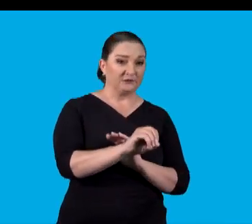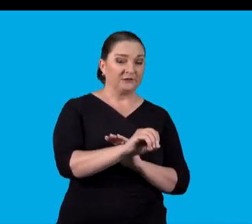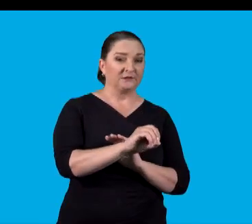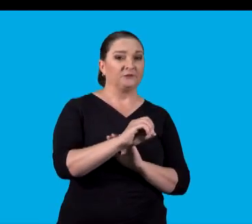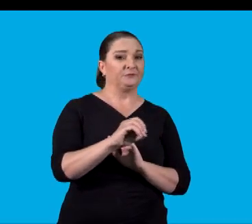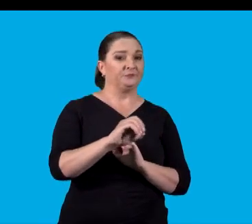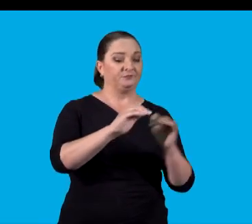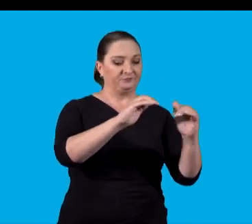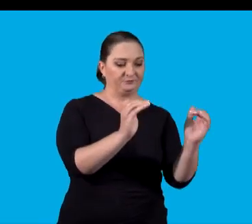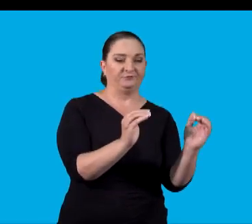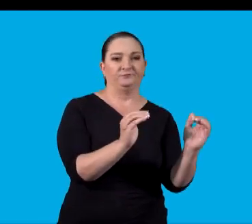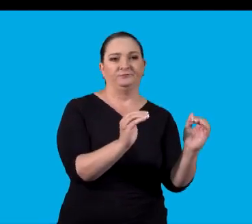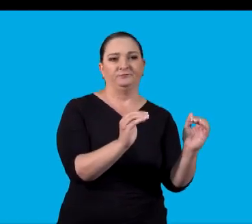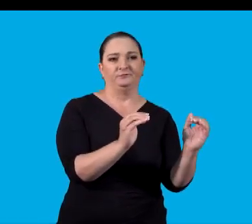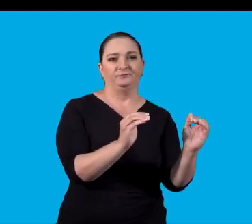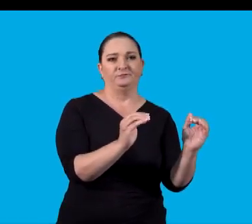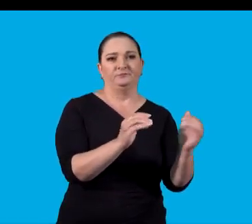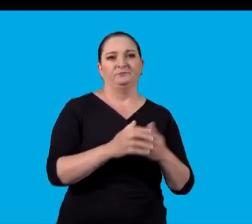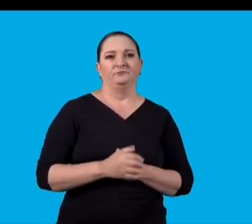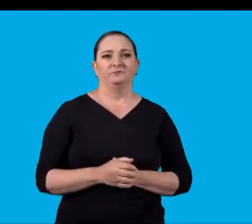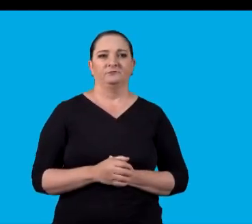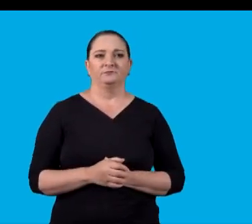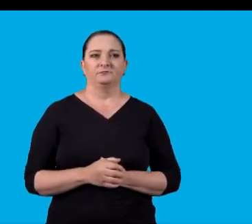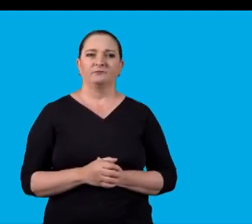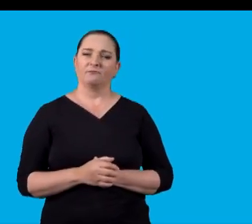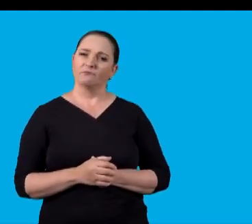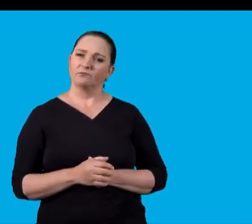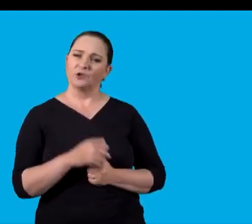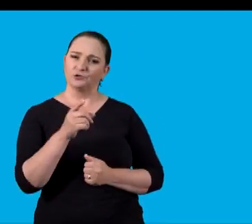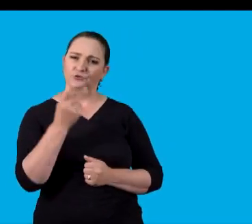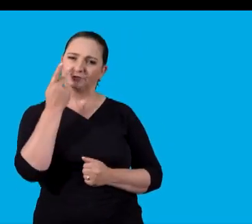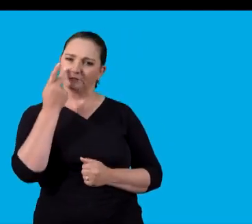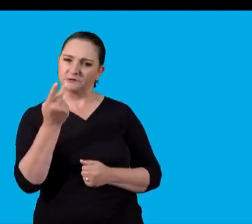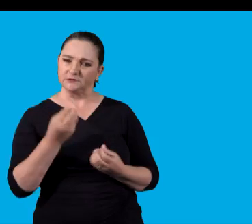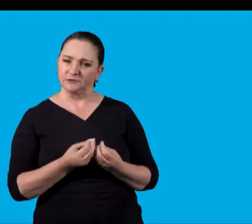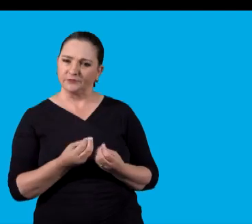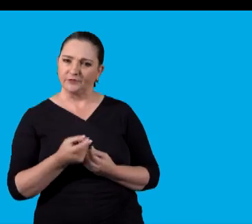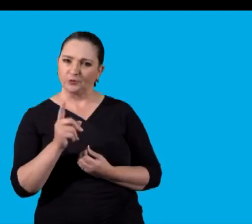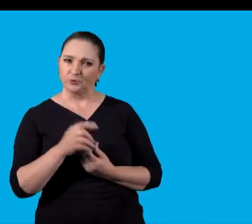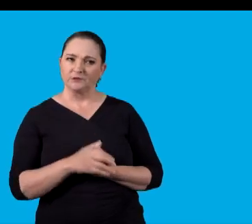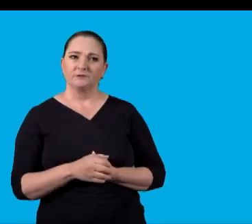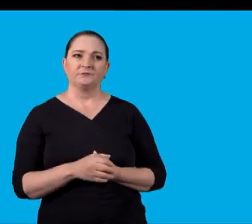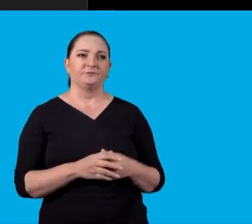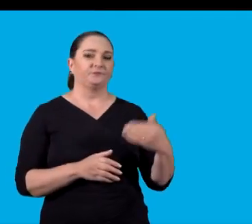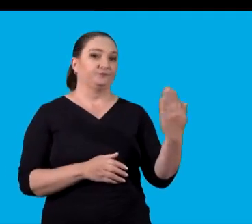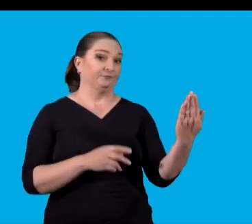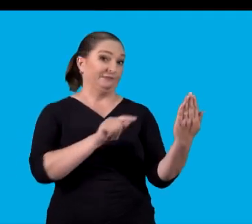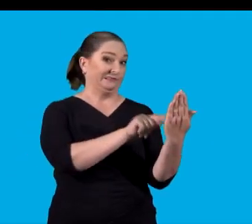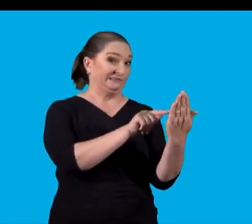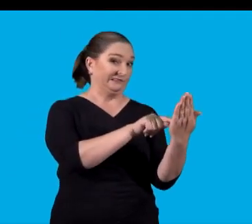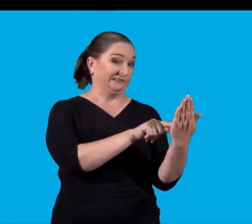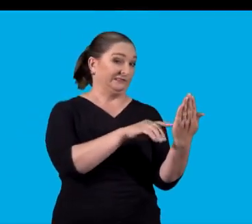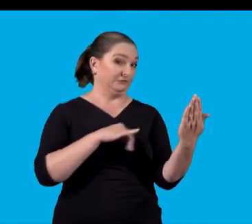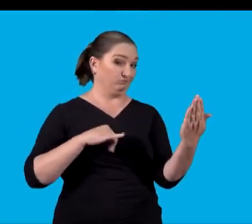220,000. And then I close my bracket. Now, I want you to see something if we punch this on the